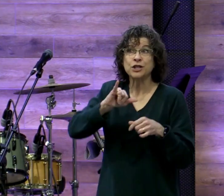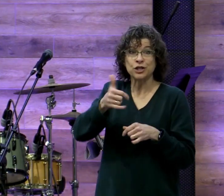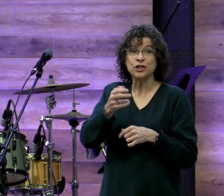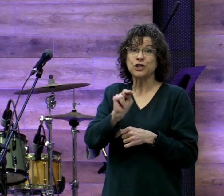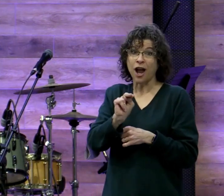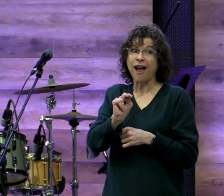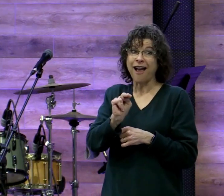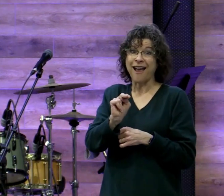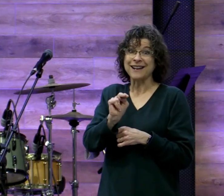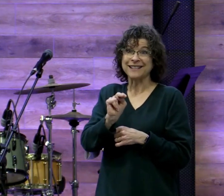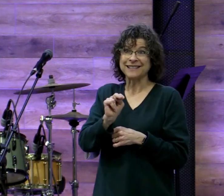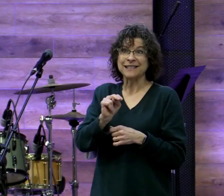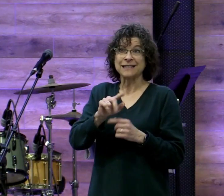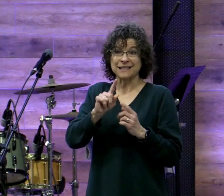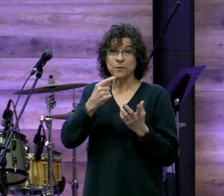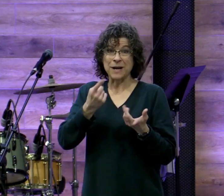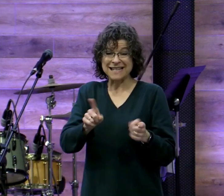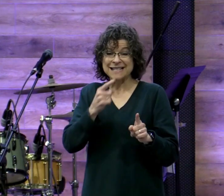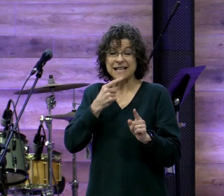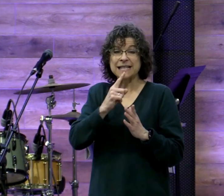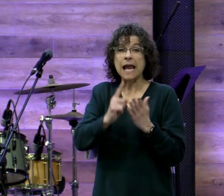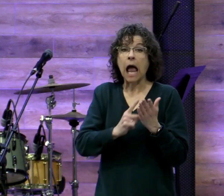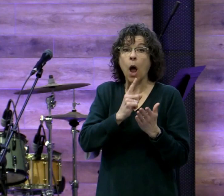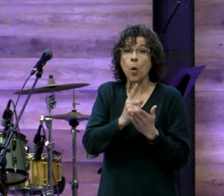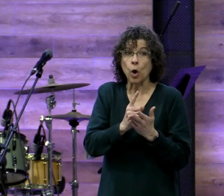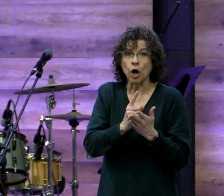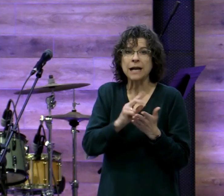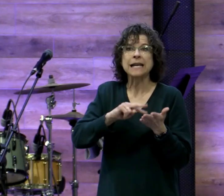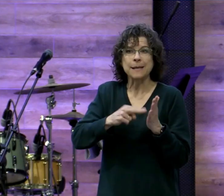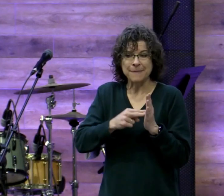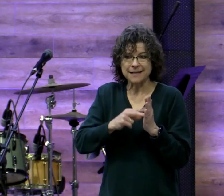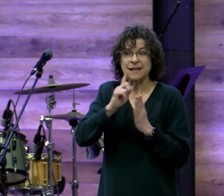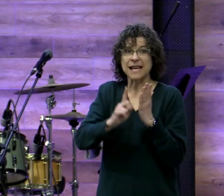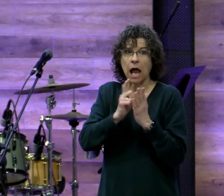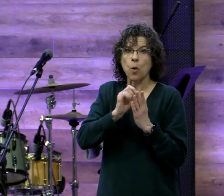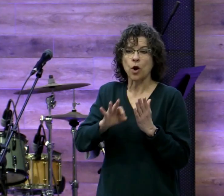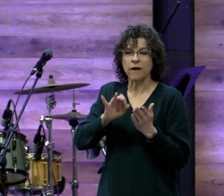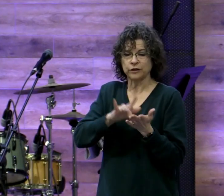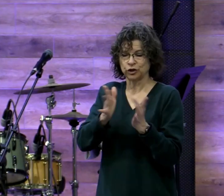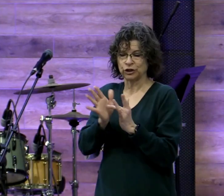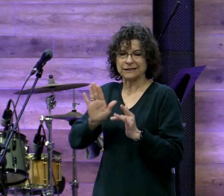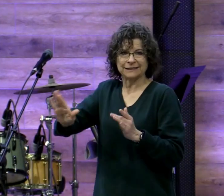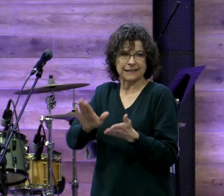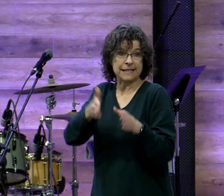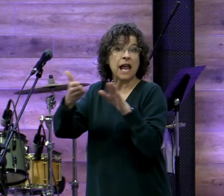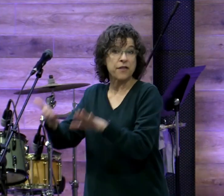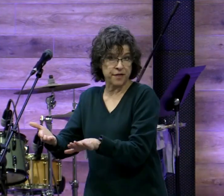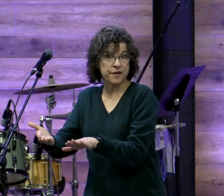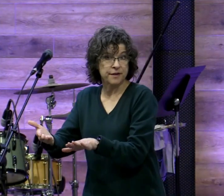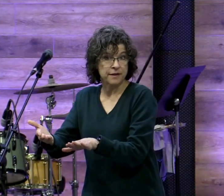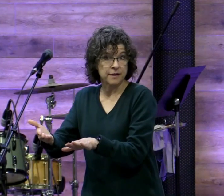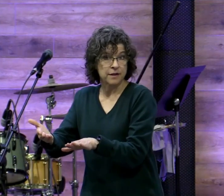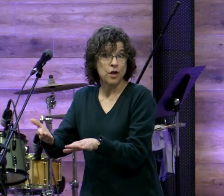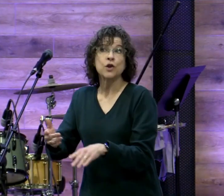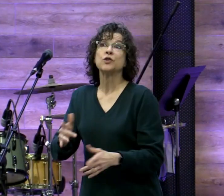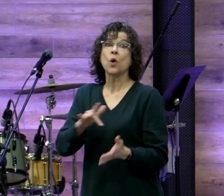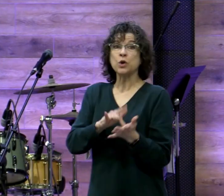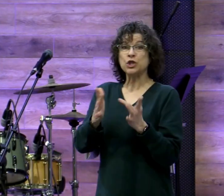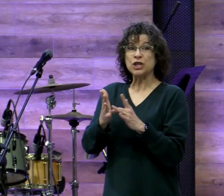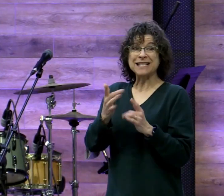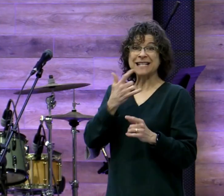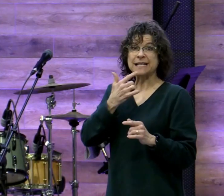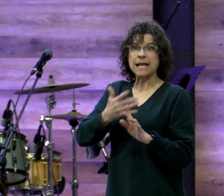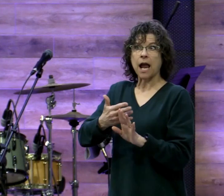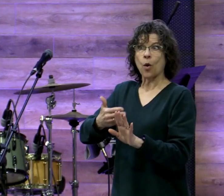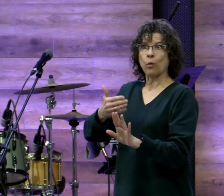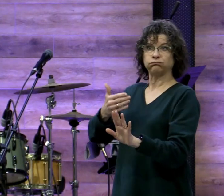always means the hour of Jesus' death. In essence, what Jesus is saying in the middle of this wedding to his mom as they